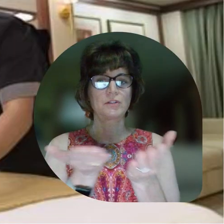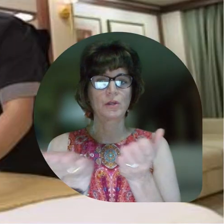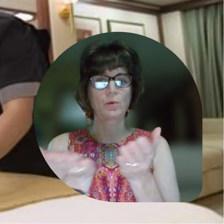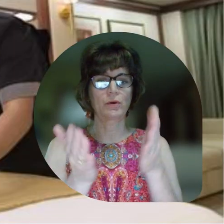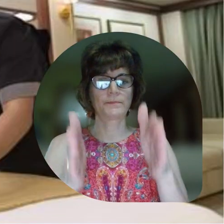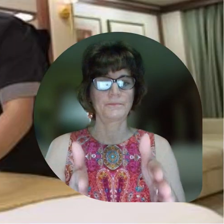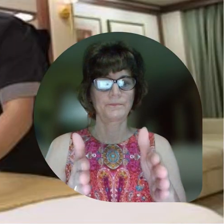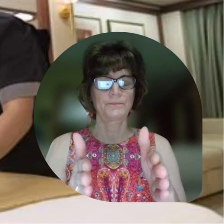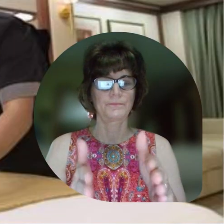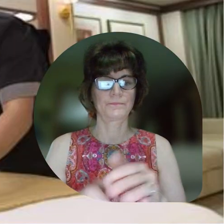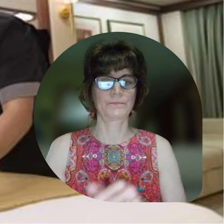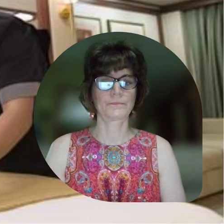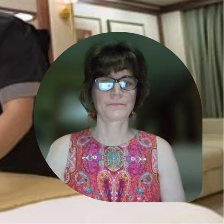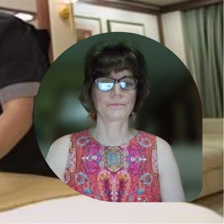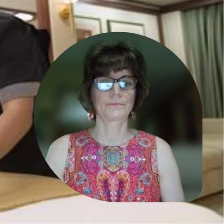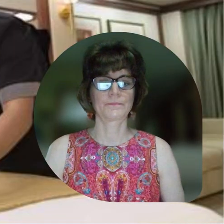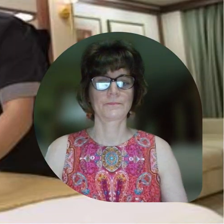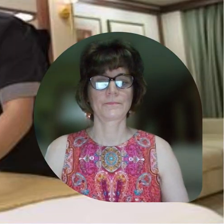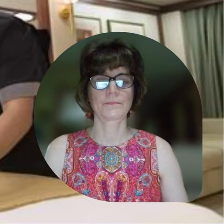Cabin steward.